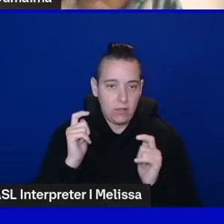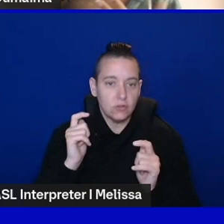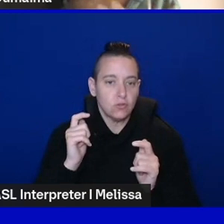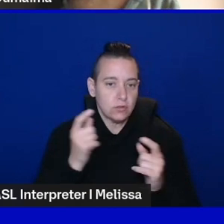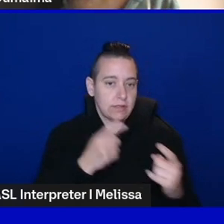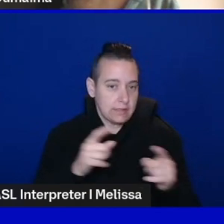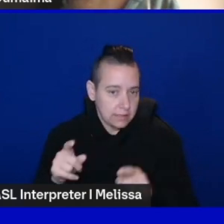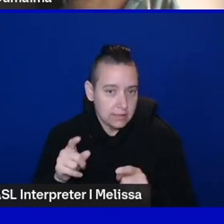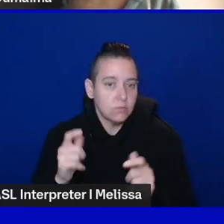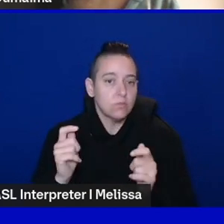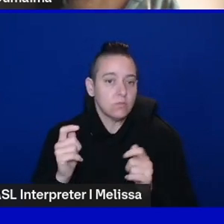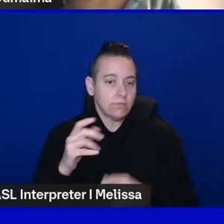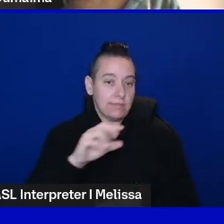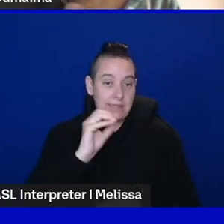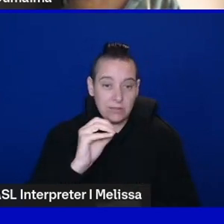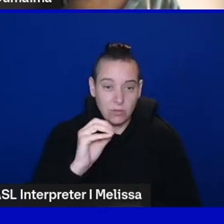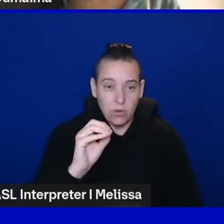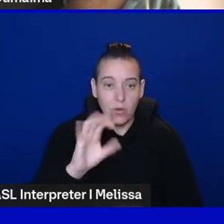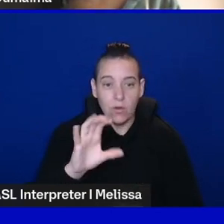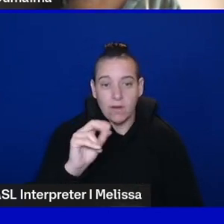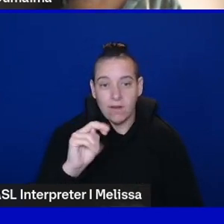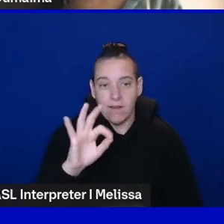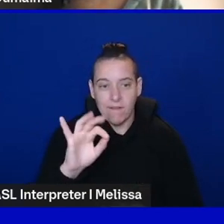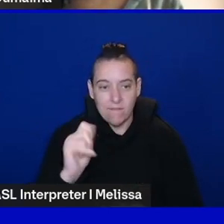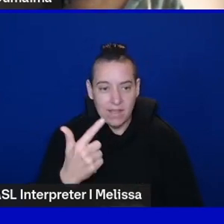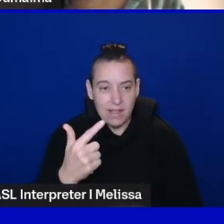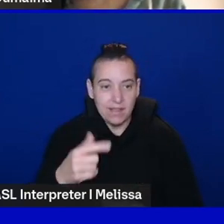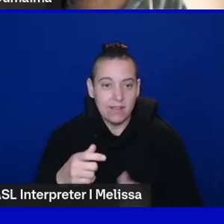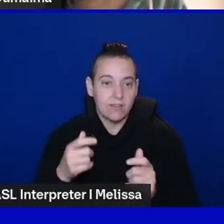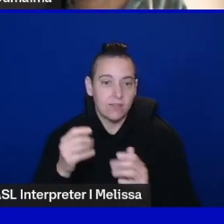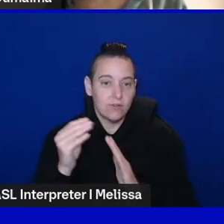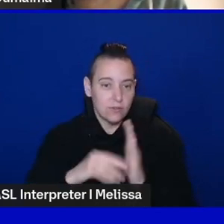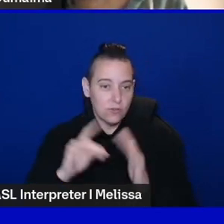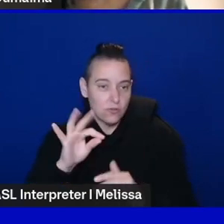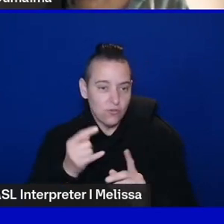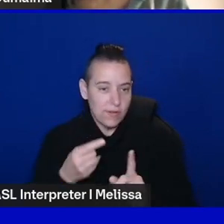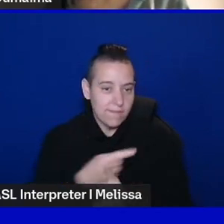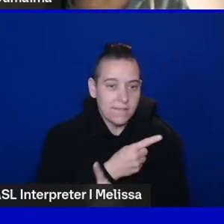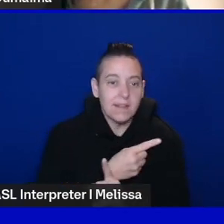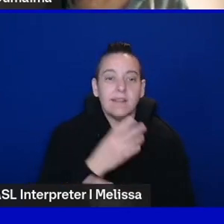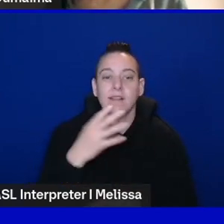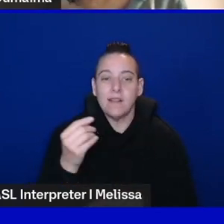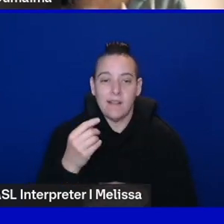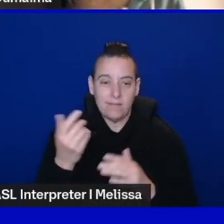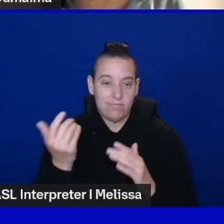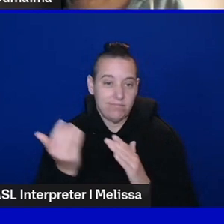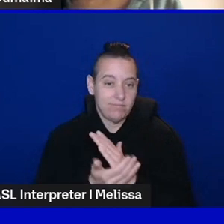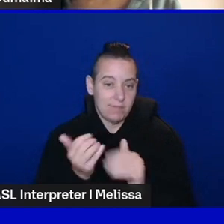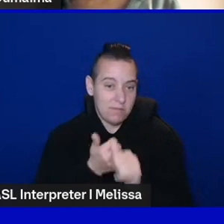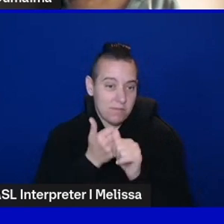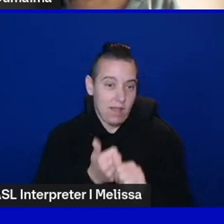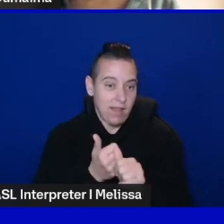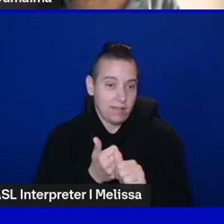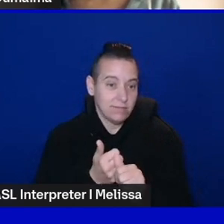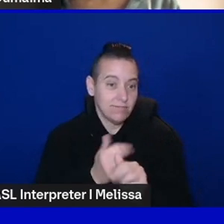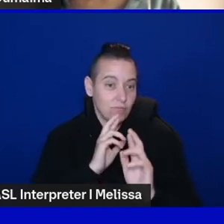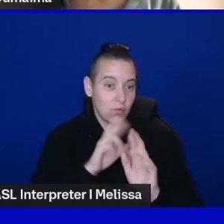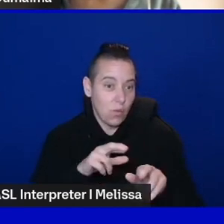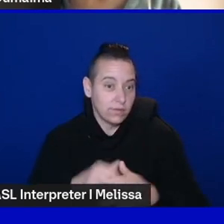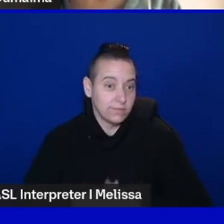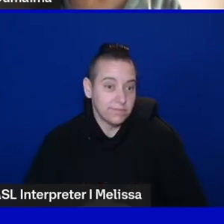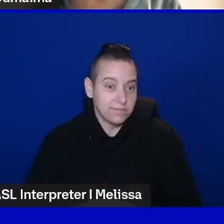had 0 configuration drifts and 0 issues with our recent migrations, and also automated compliance